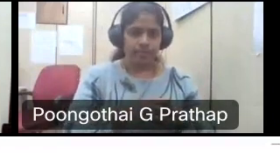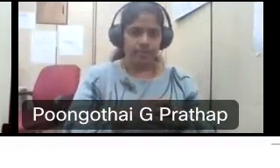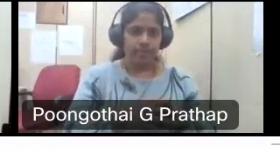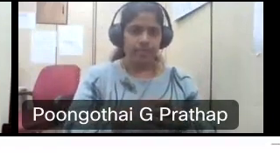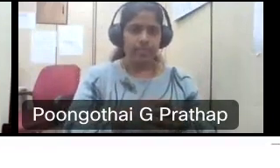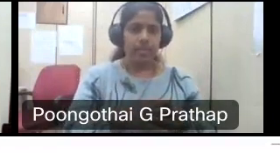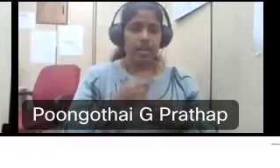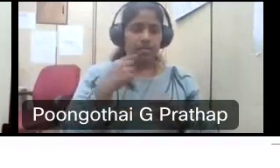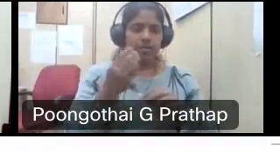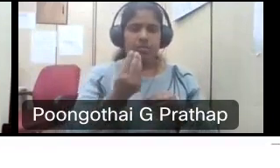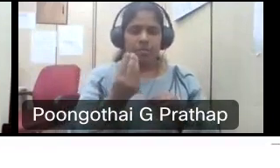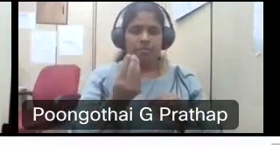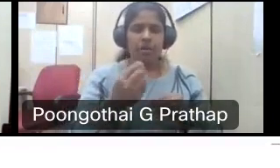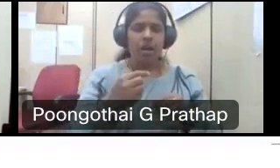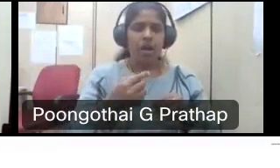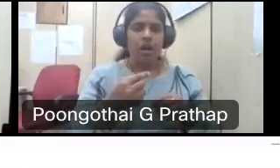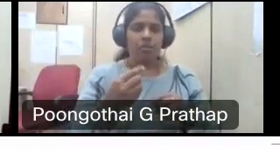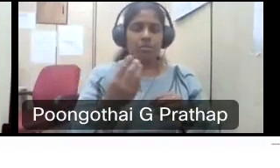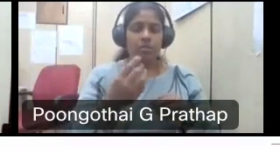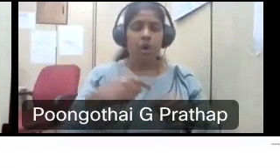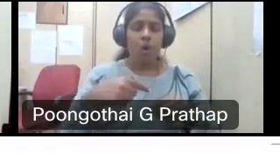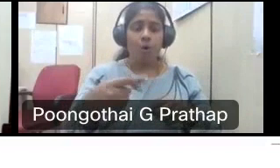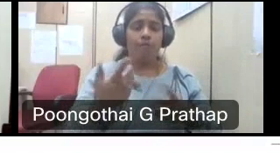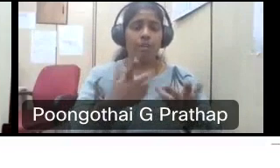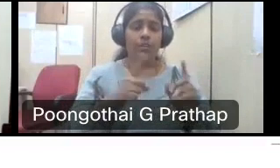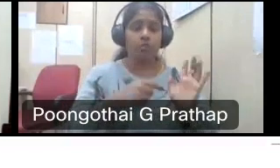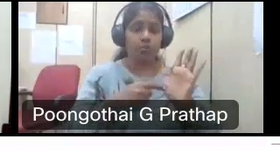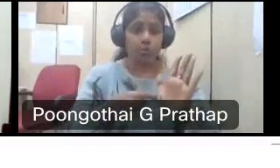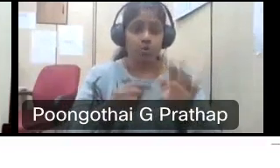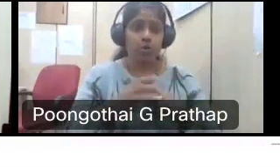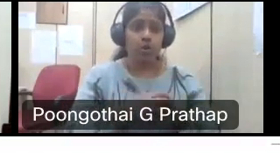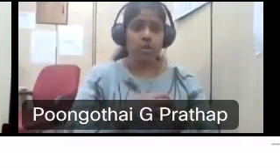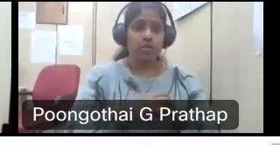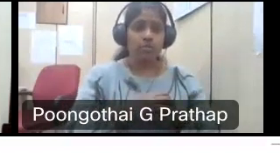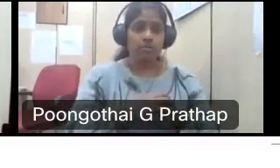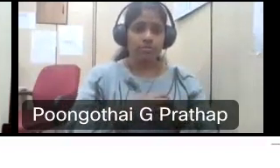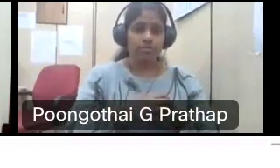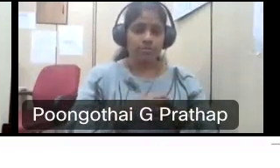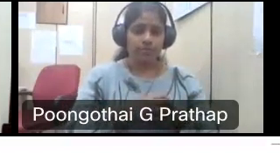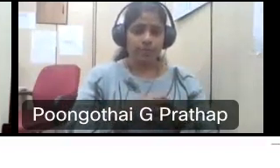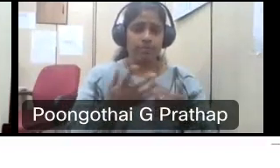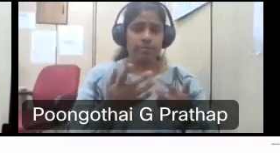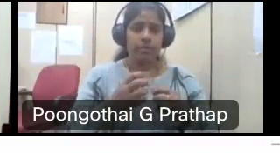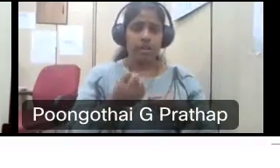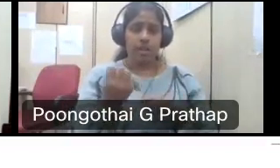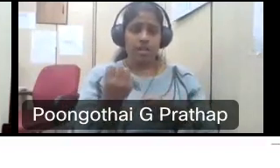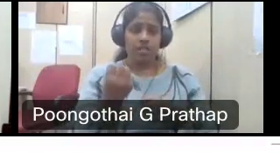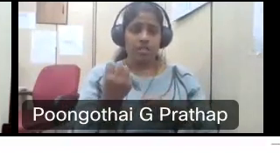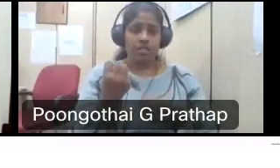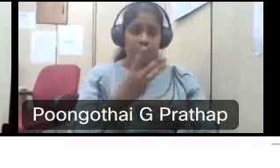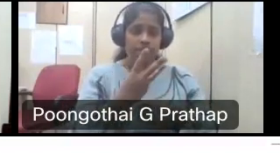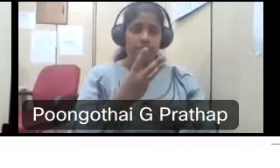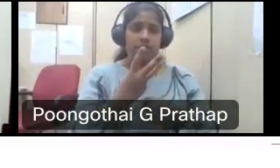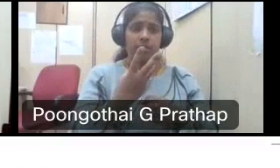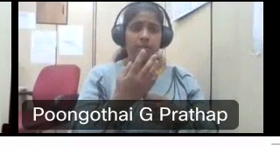I said around 40% in all series say so. And the relationship with the trisomy 21 is very